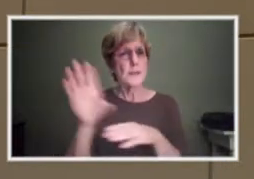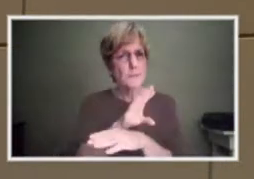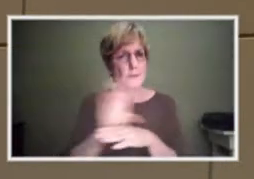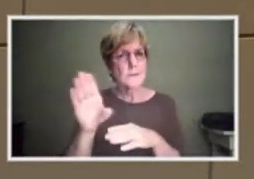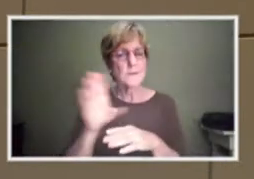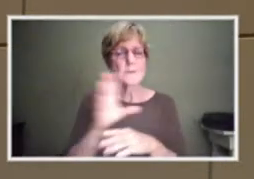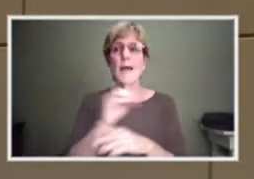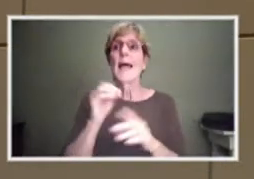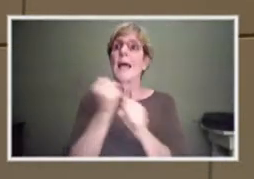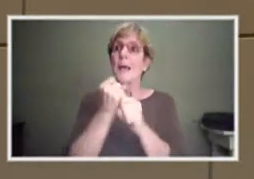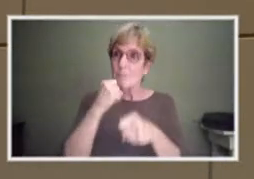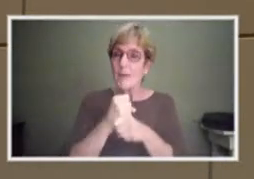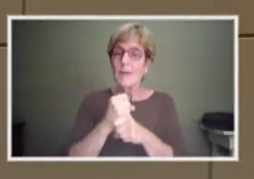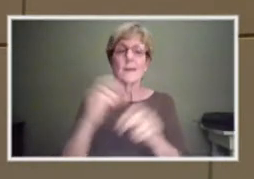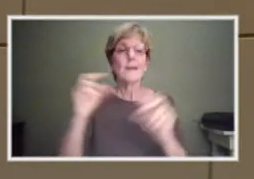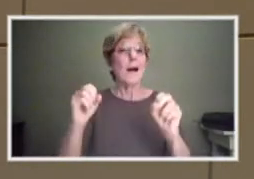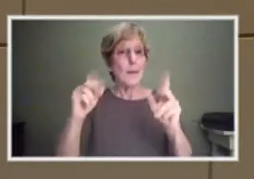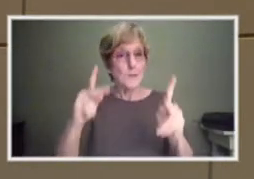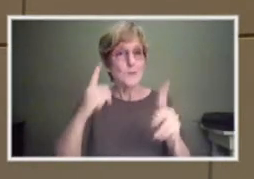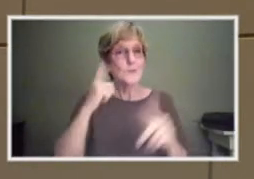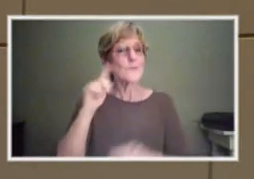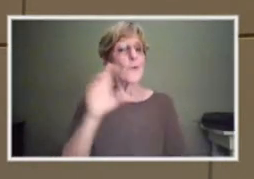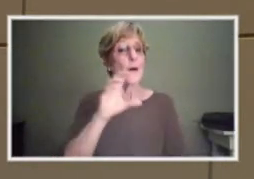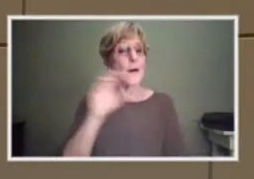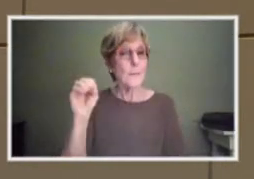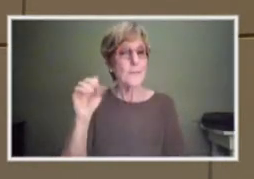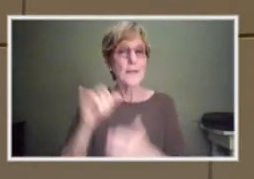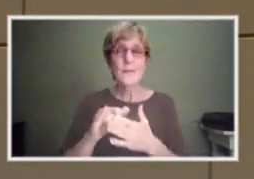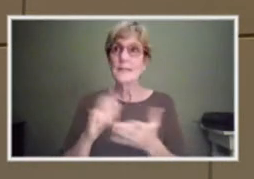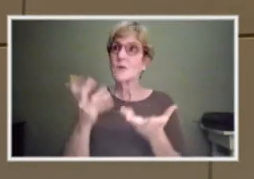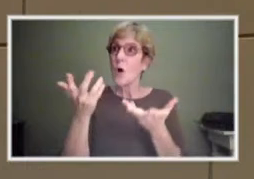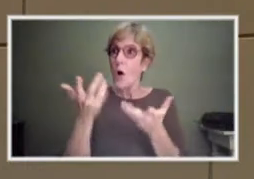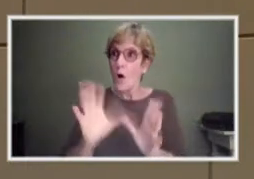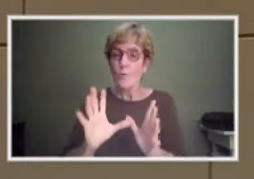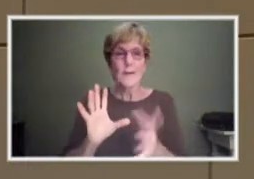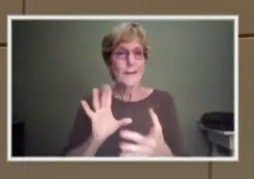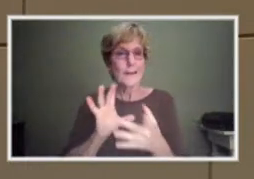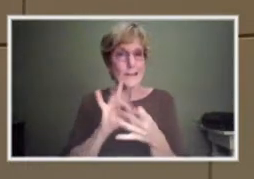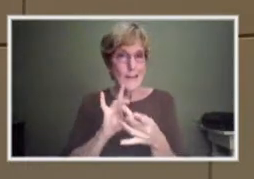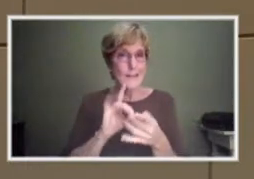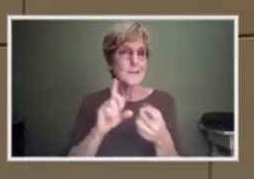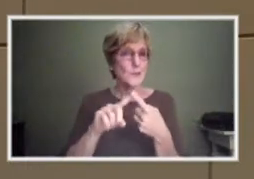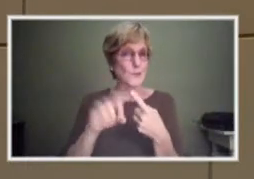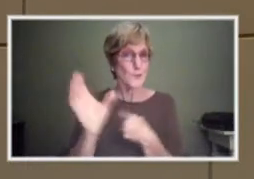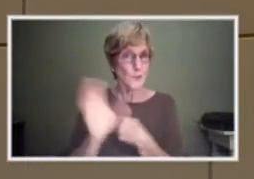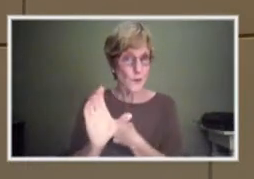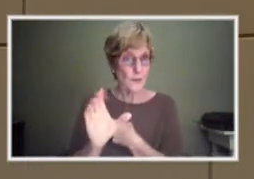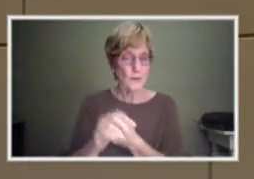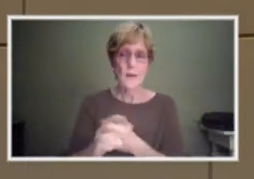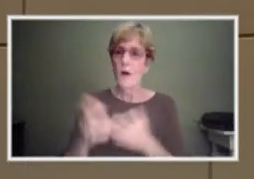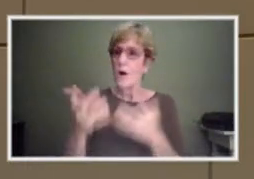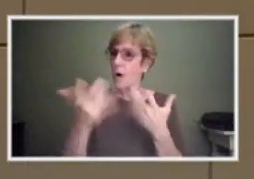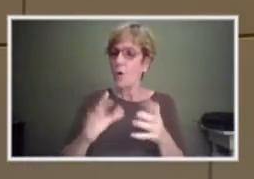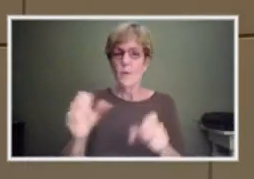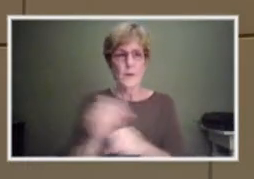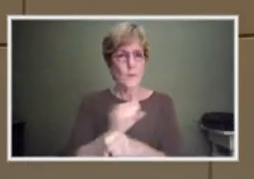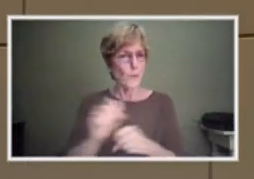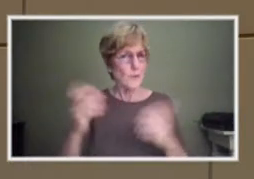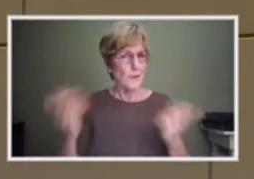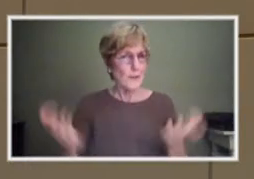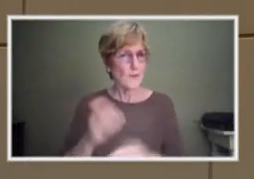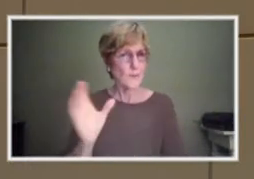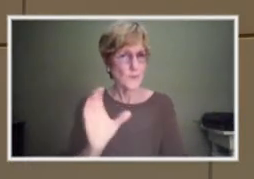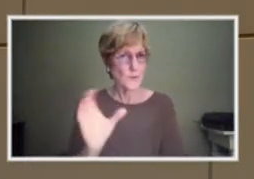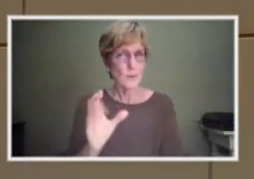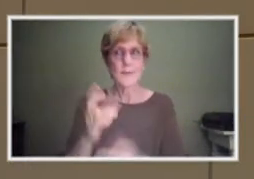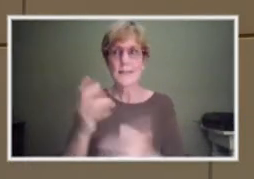an opportunity for a company that is already connected to Charlotte and has already been doing work in Charlotte to